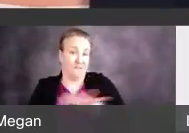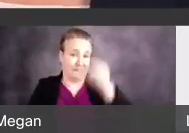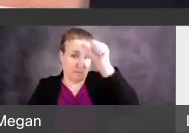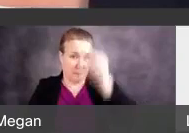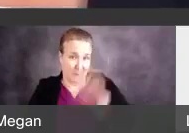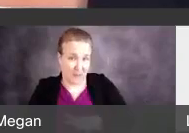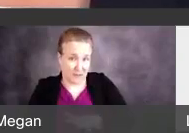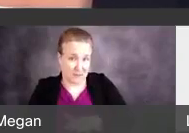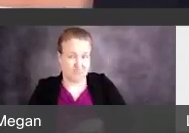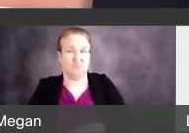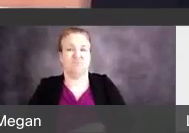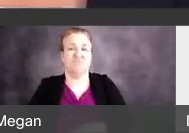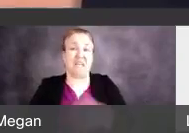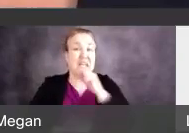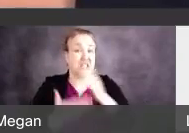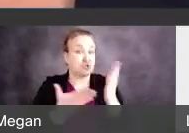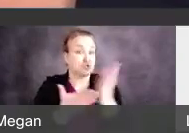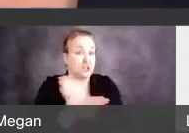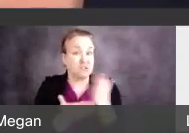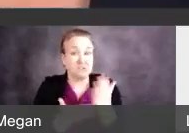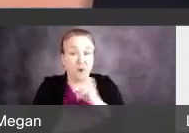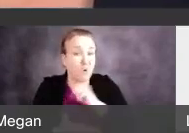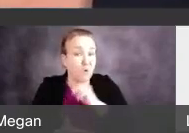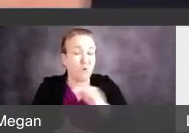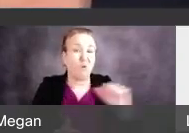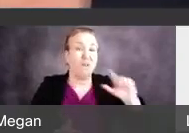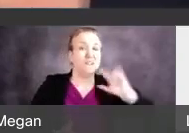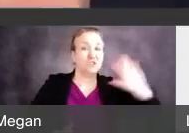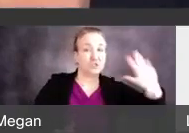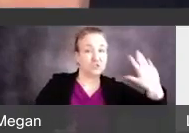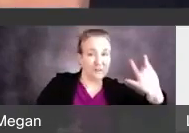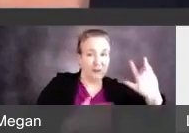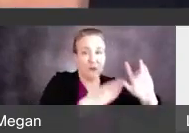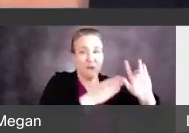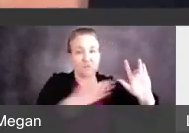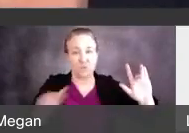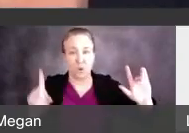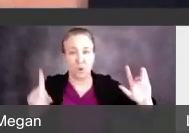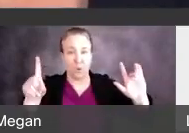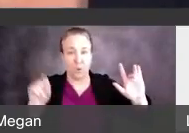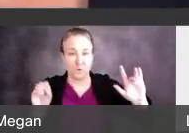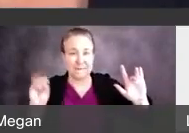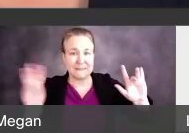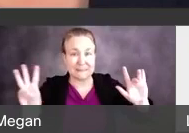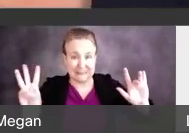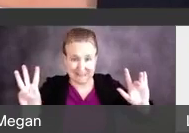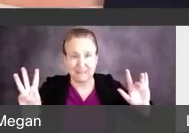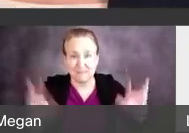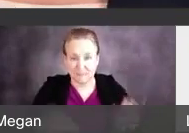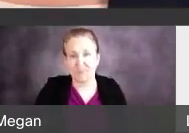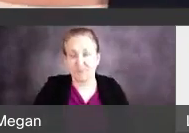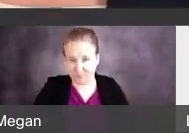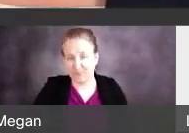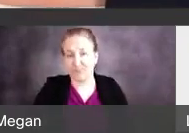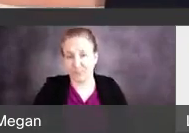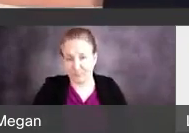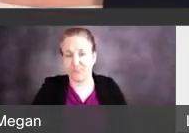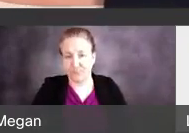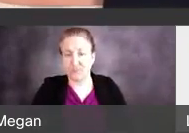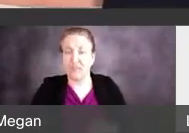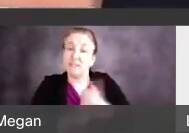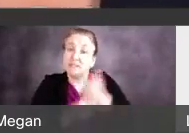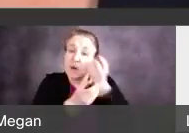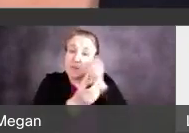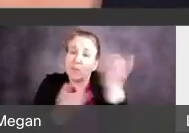males who ranged in age from 25 years old to 106 years old. The self-reported